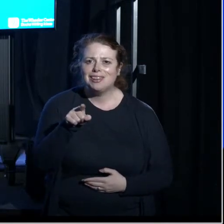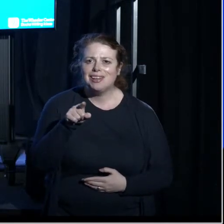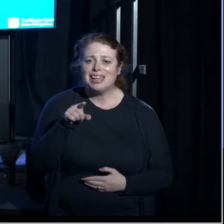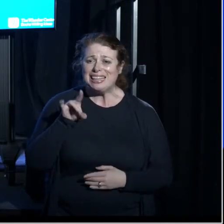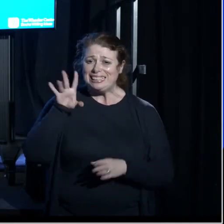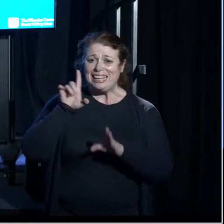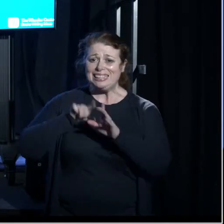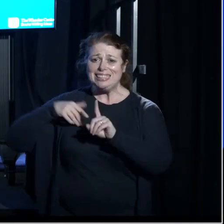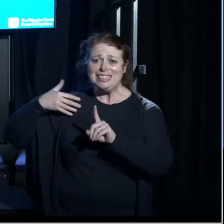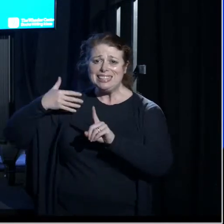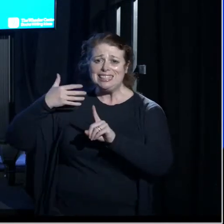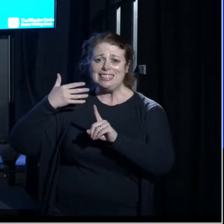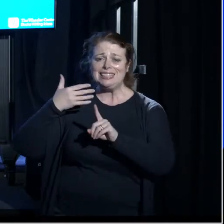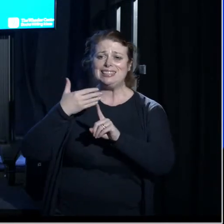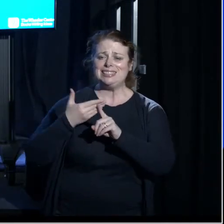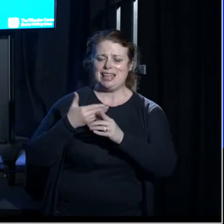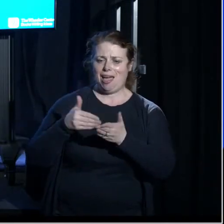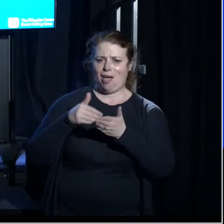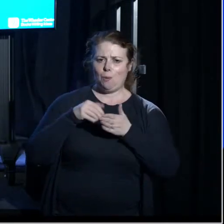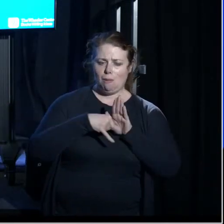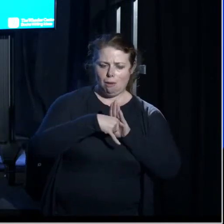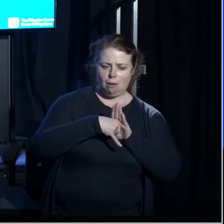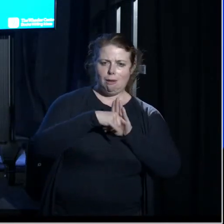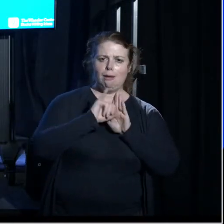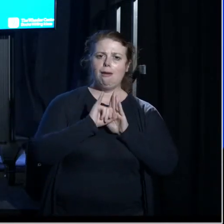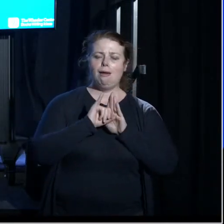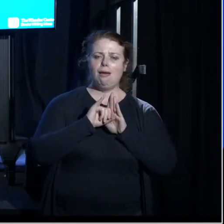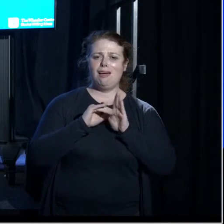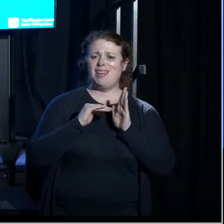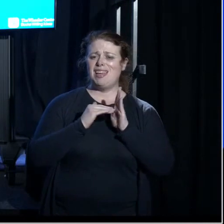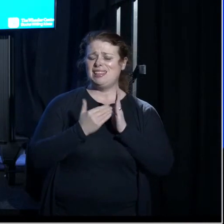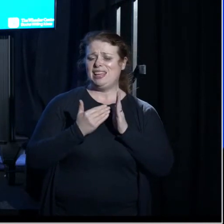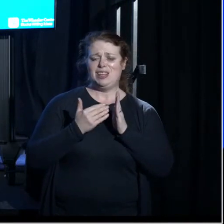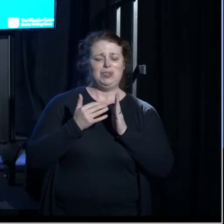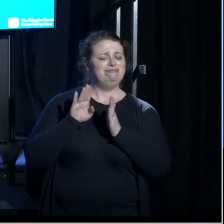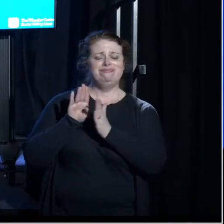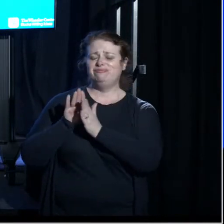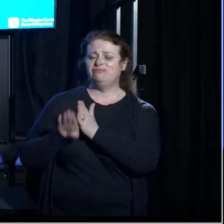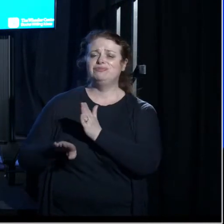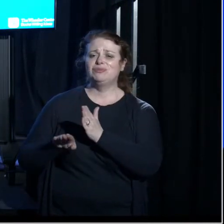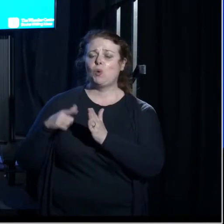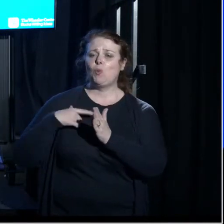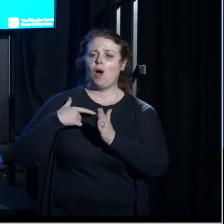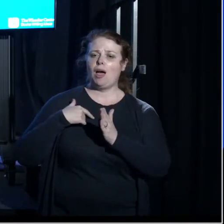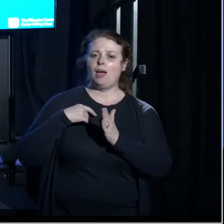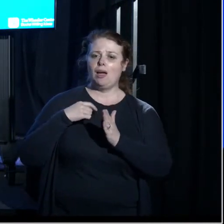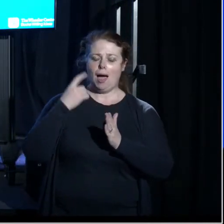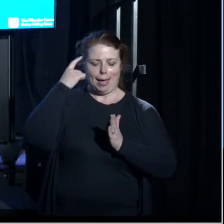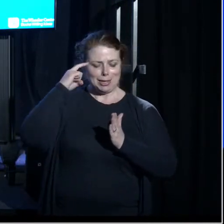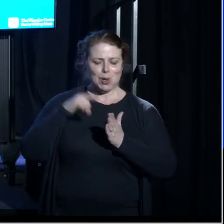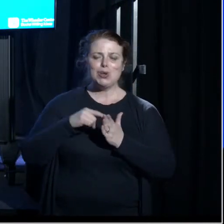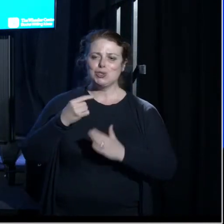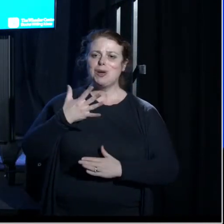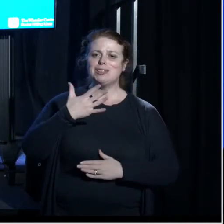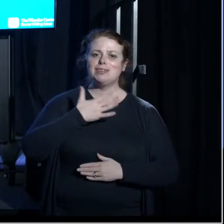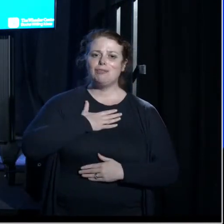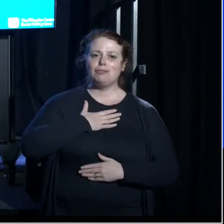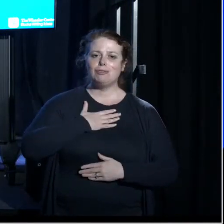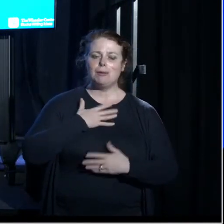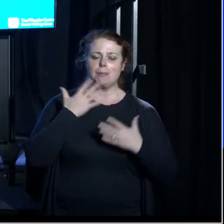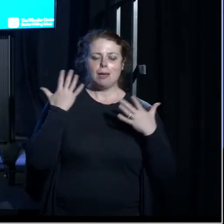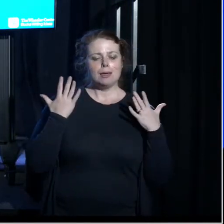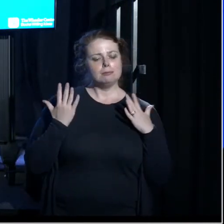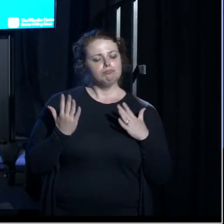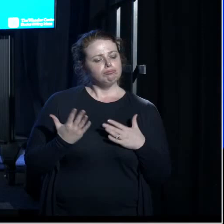served me an image I needed. It's now been superseded by my own validation. I trace my hands over my body